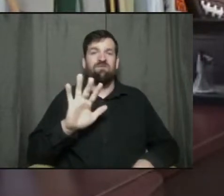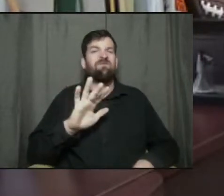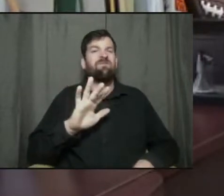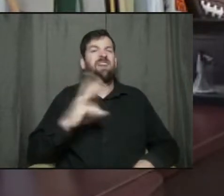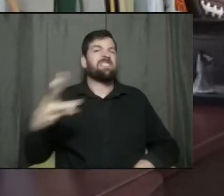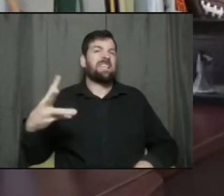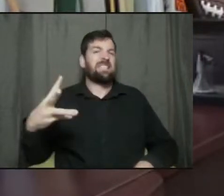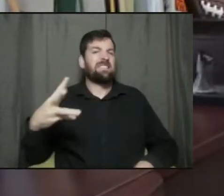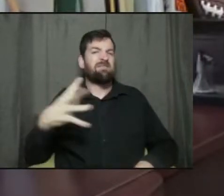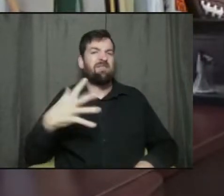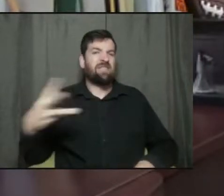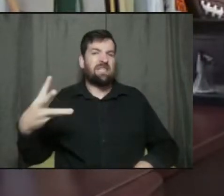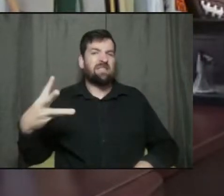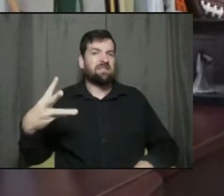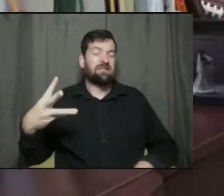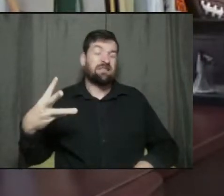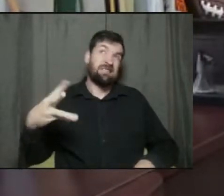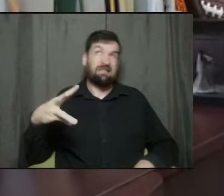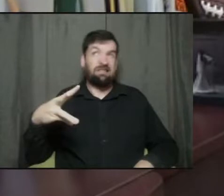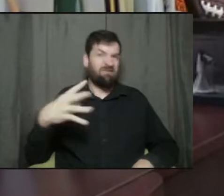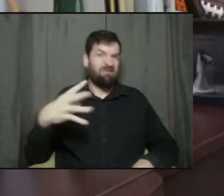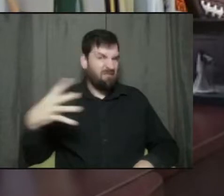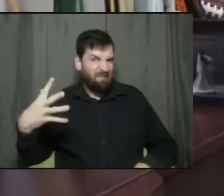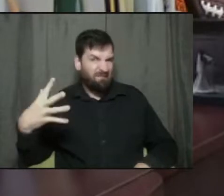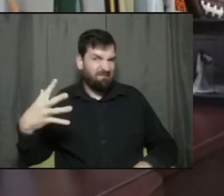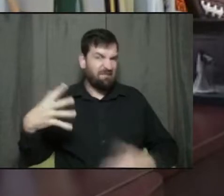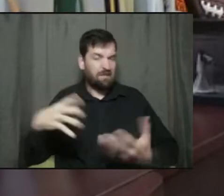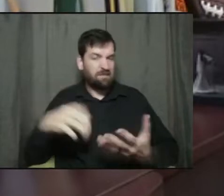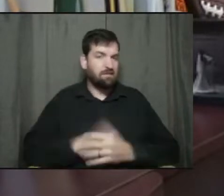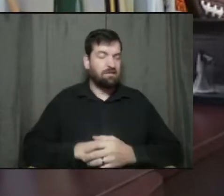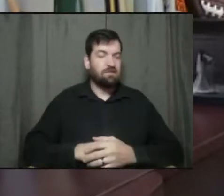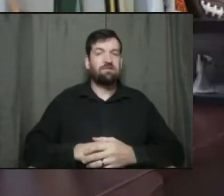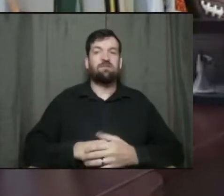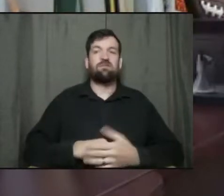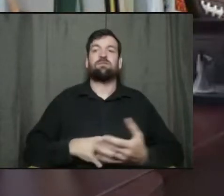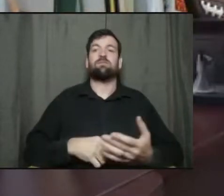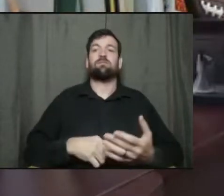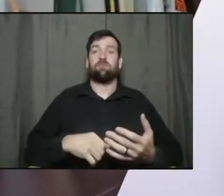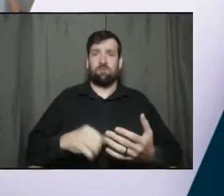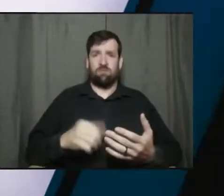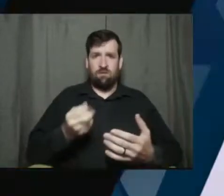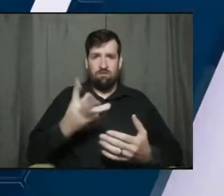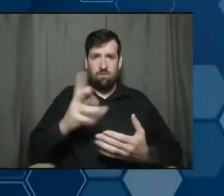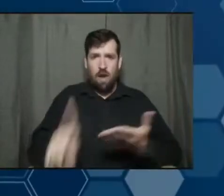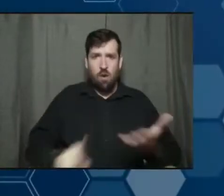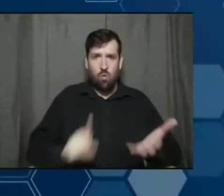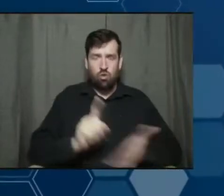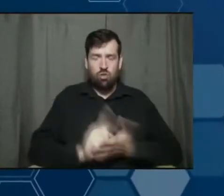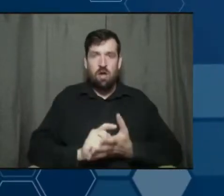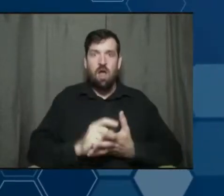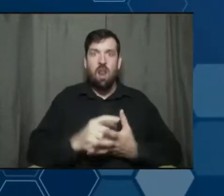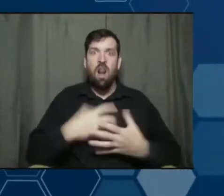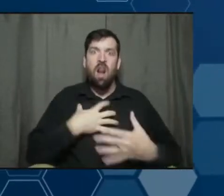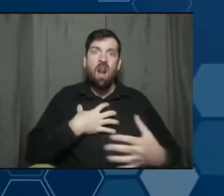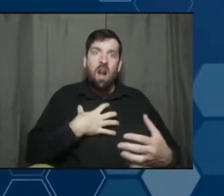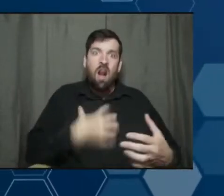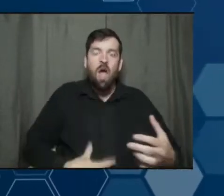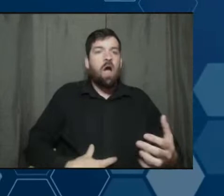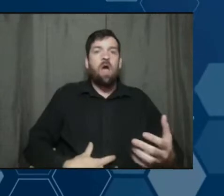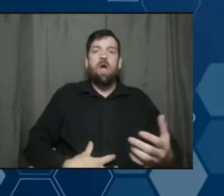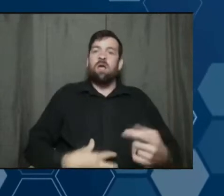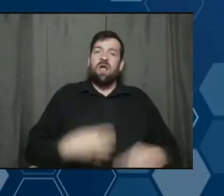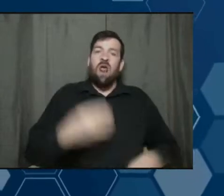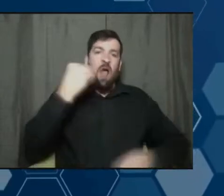myself. And within hours of taking it, I was ravenously hungry. I mean, I could not stop